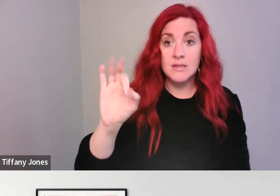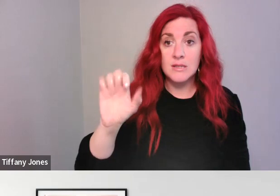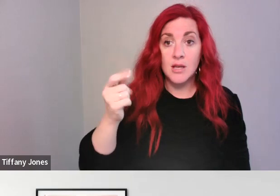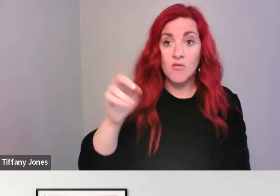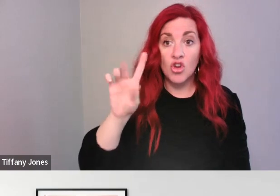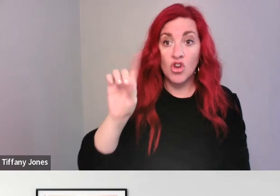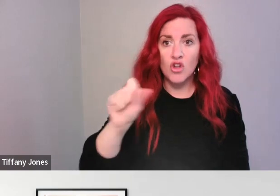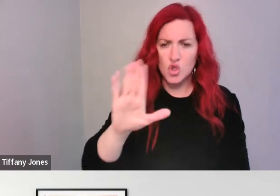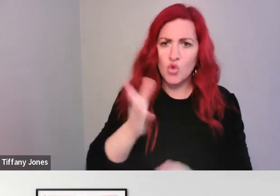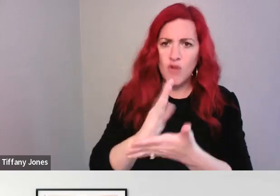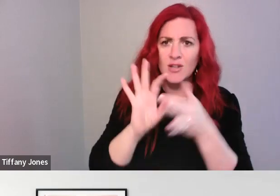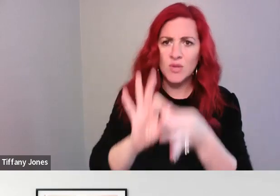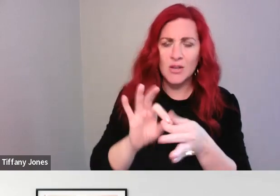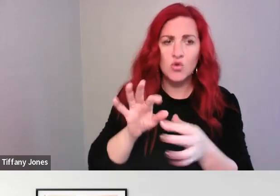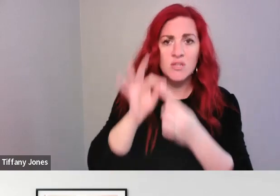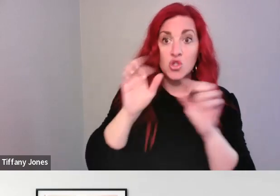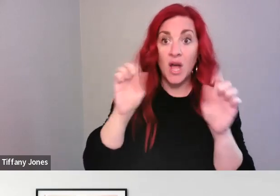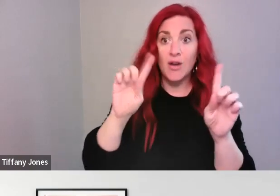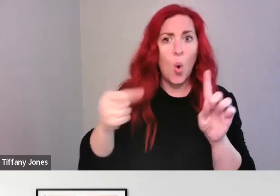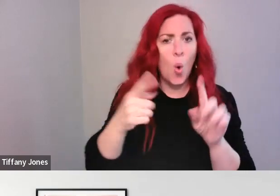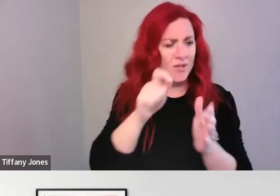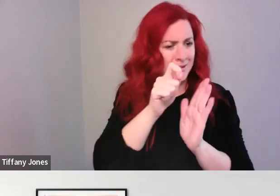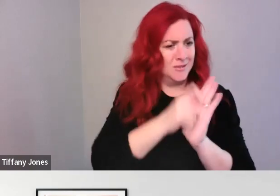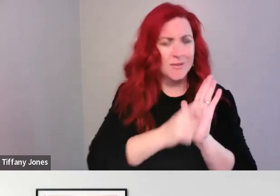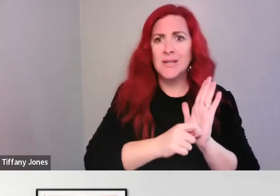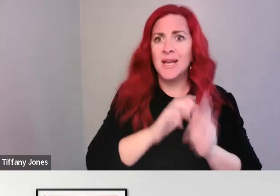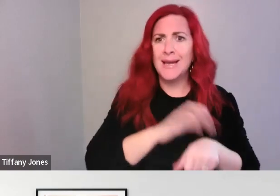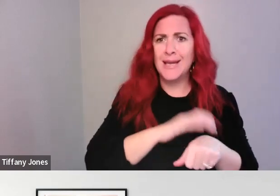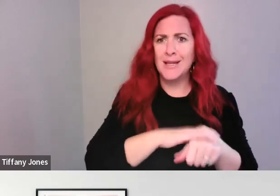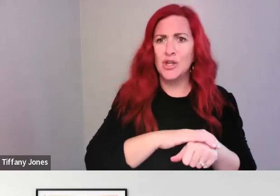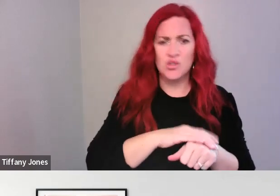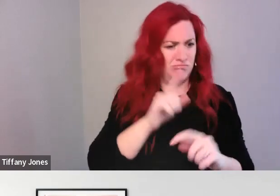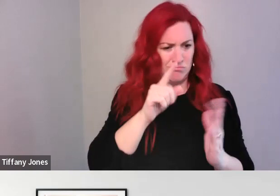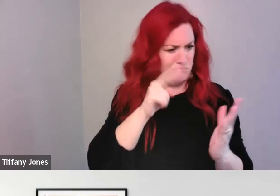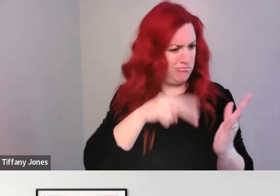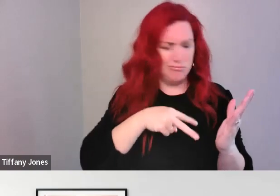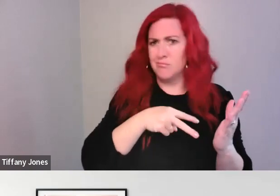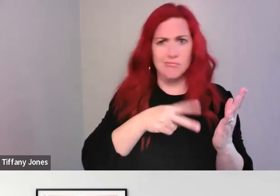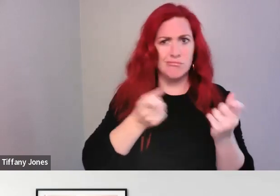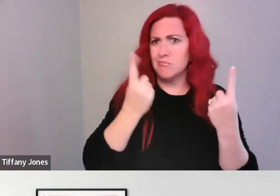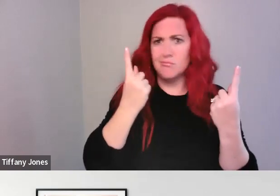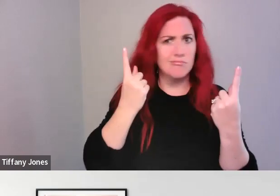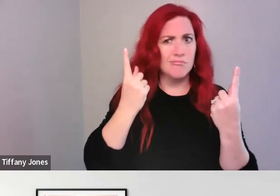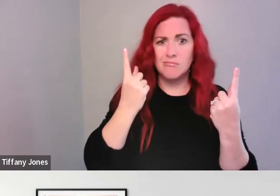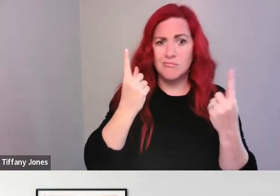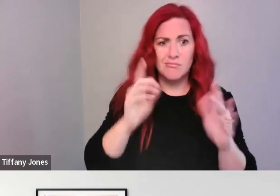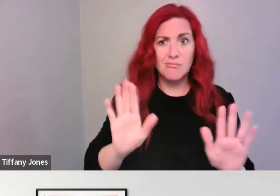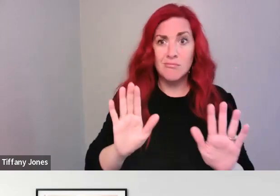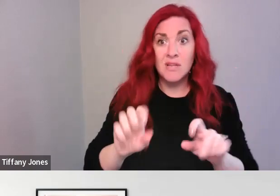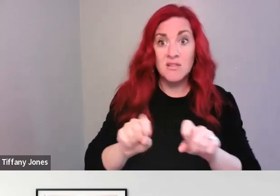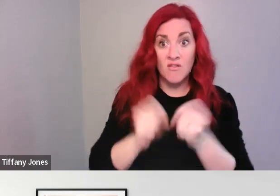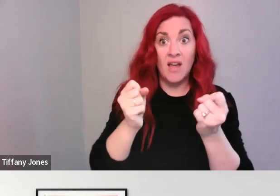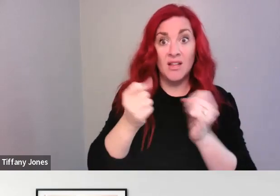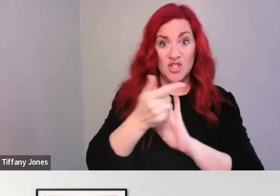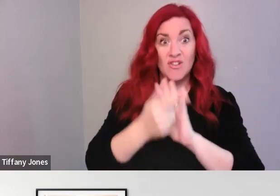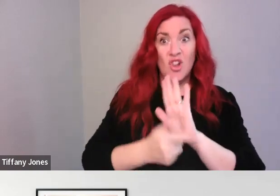in written English, and you can't understand what they say, that's a violation of the